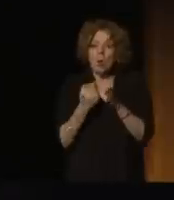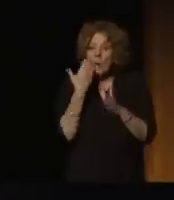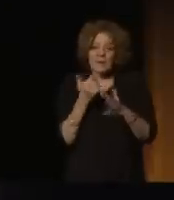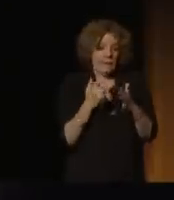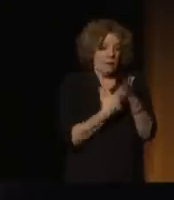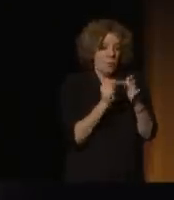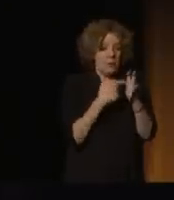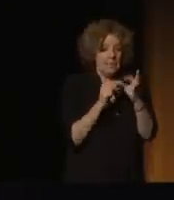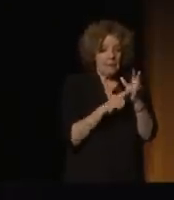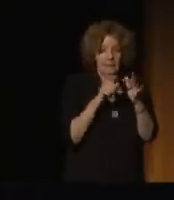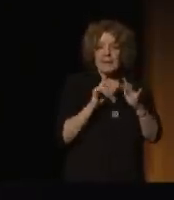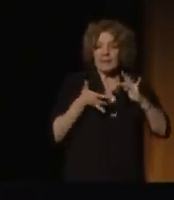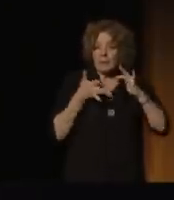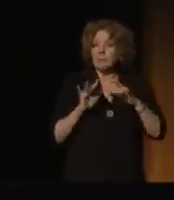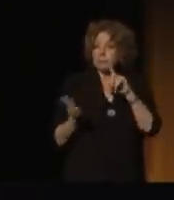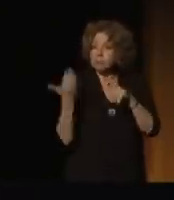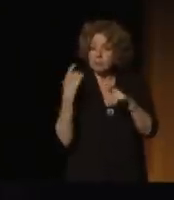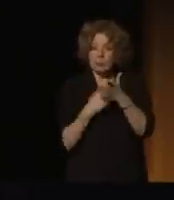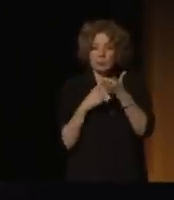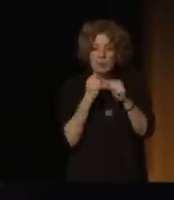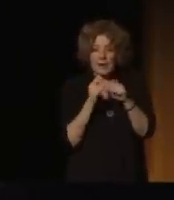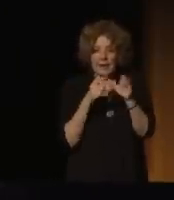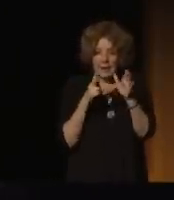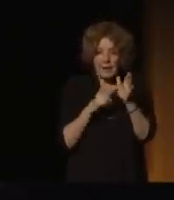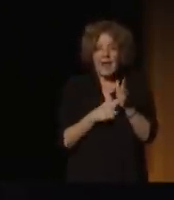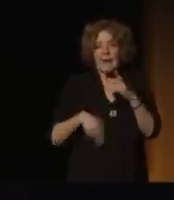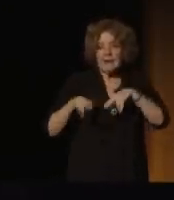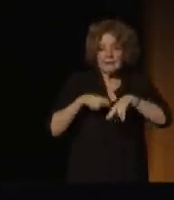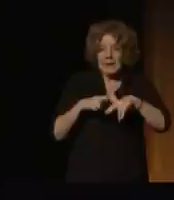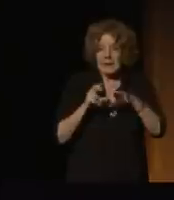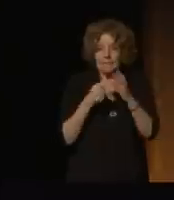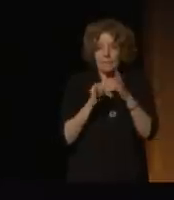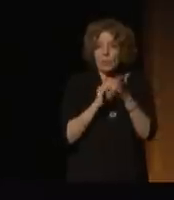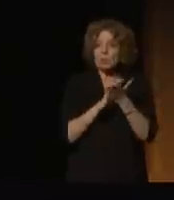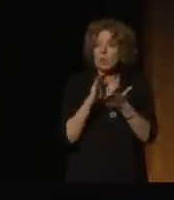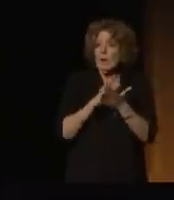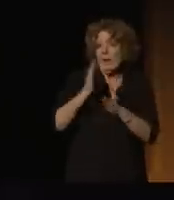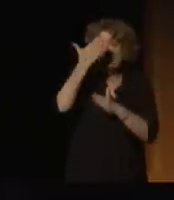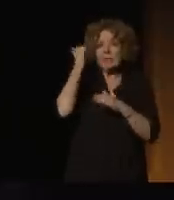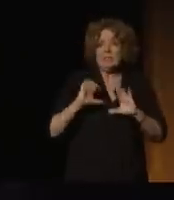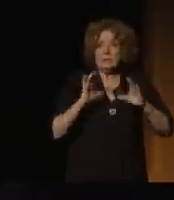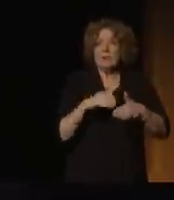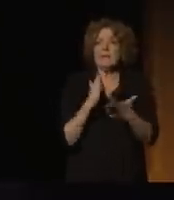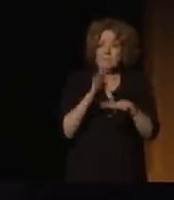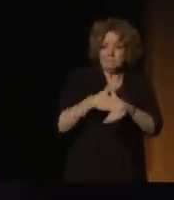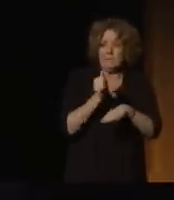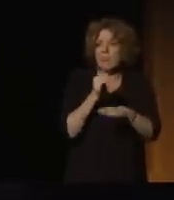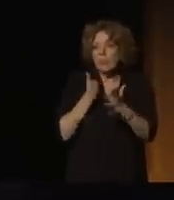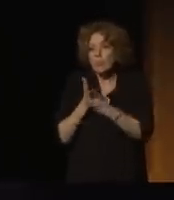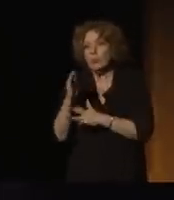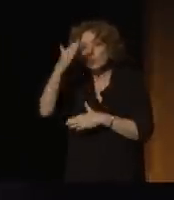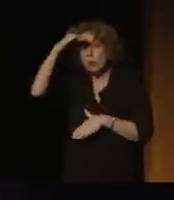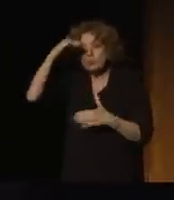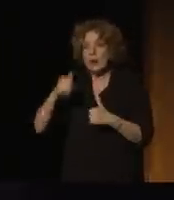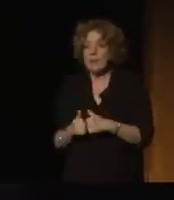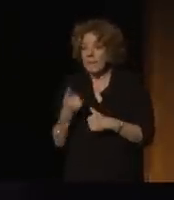and is conservative, you go back to Reagan and Daddy Bush, the Christian coalition, they've kind of been revived again through Donald Trump. Here's a man that